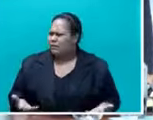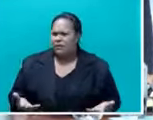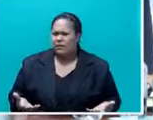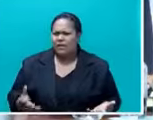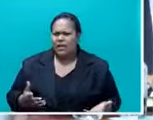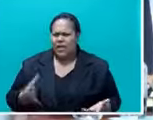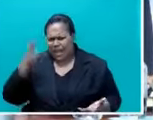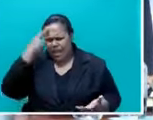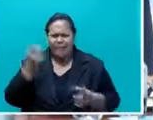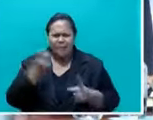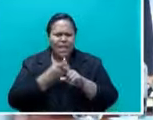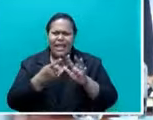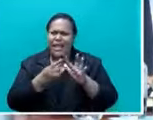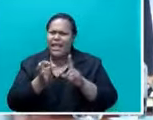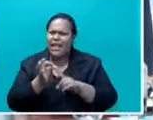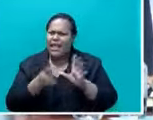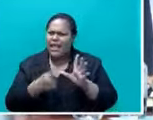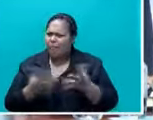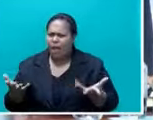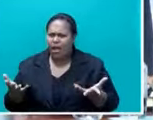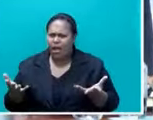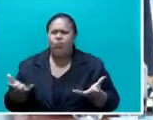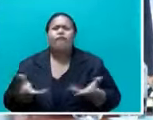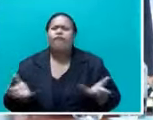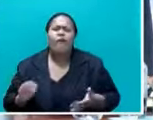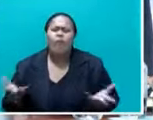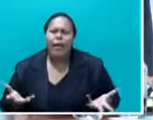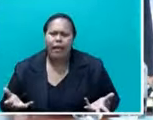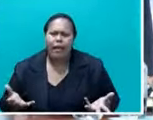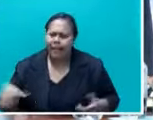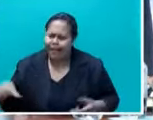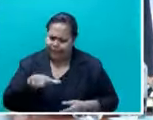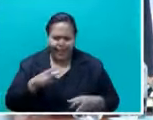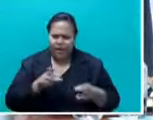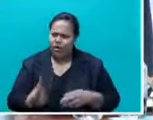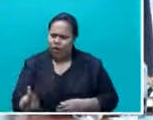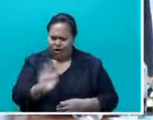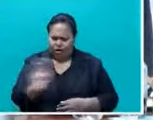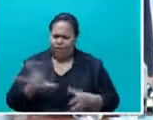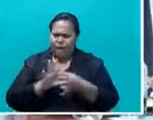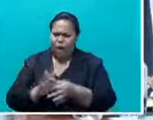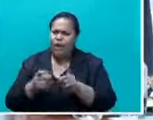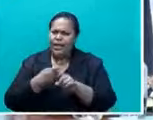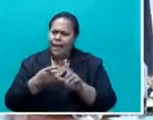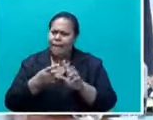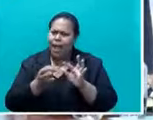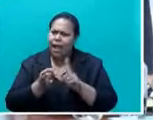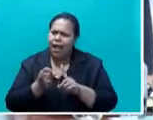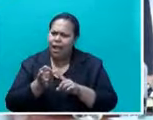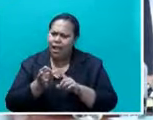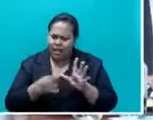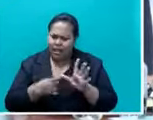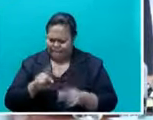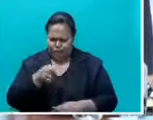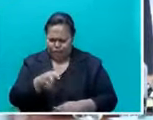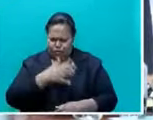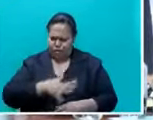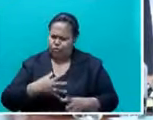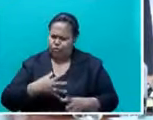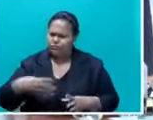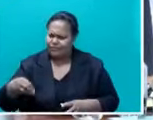that Kepa? This Kepa here does not belong to this. You people want land from here, etc. You want to be part of the